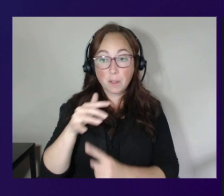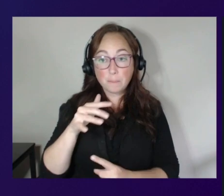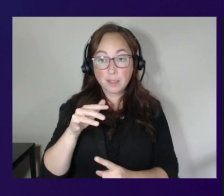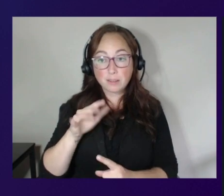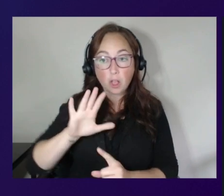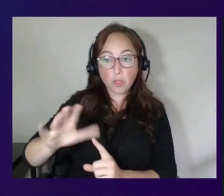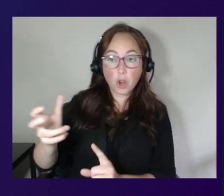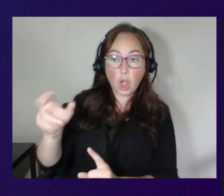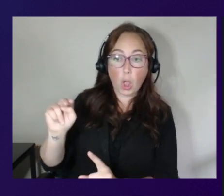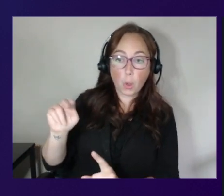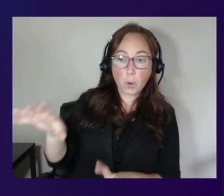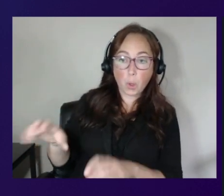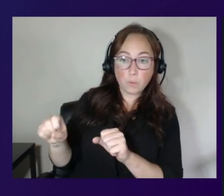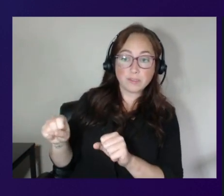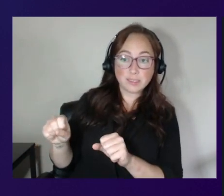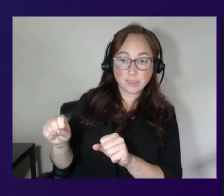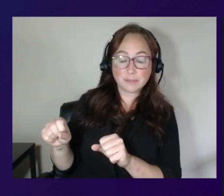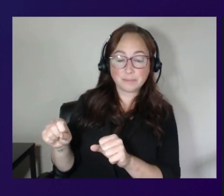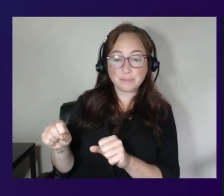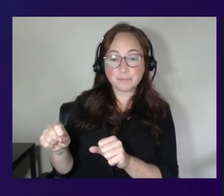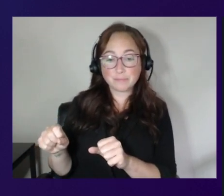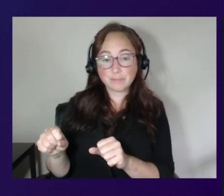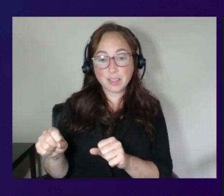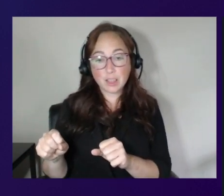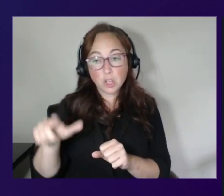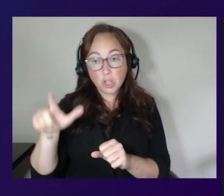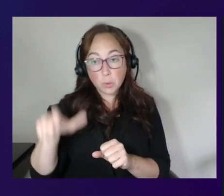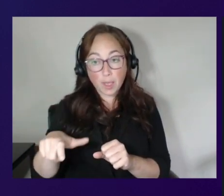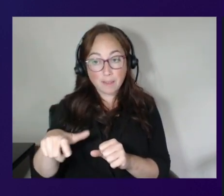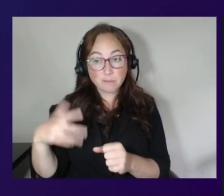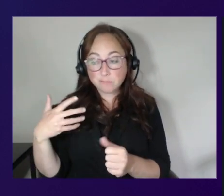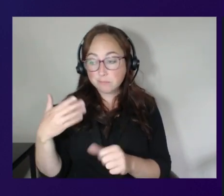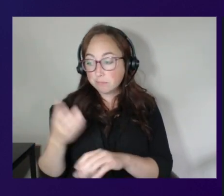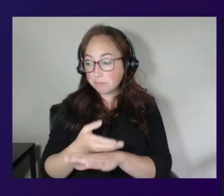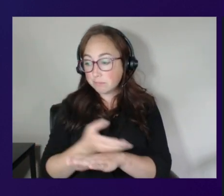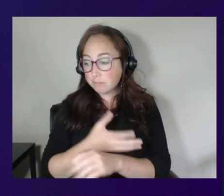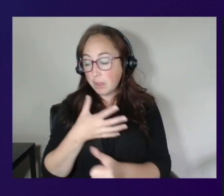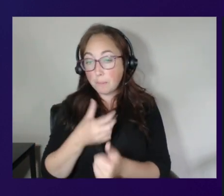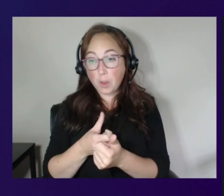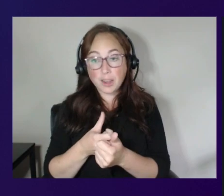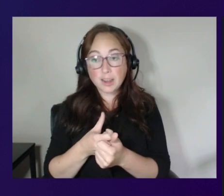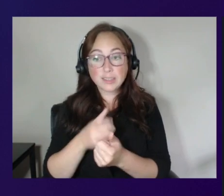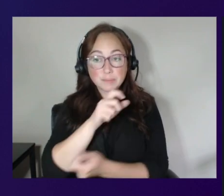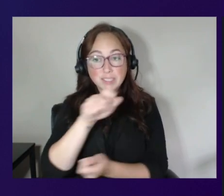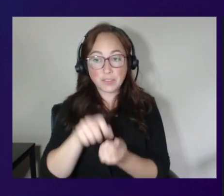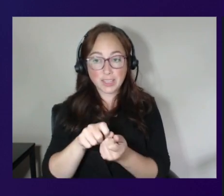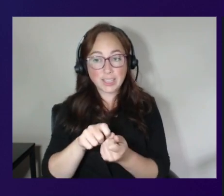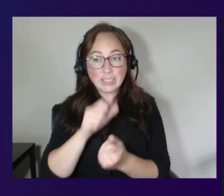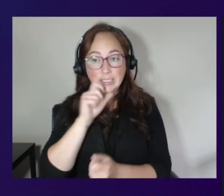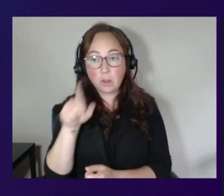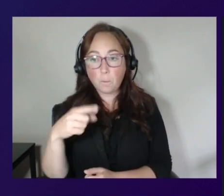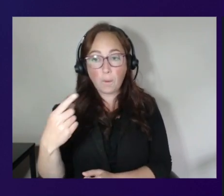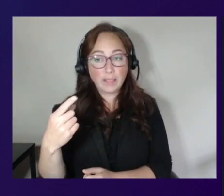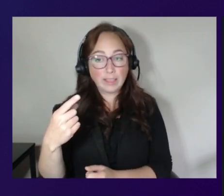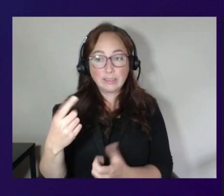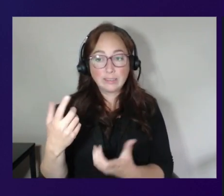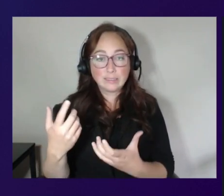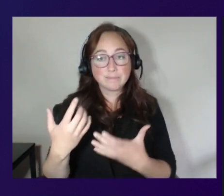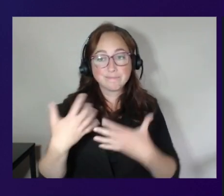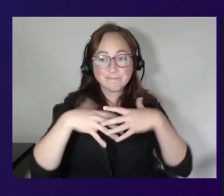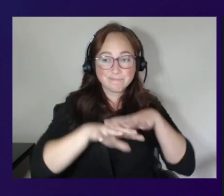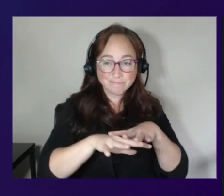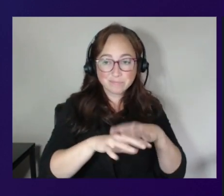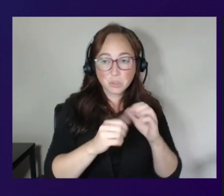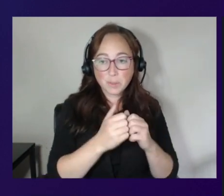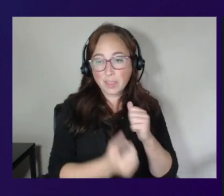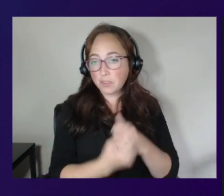of hosts. So you would have to upgrade that, buy that specifically. It's not just intermingled with everything else. Exactly. Yeah,